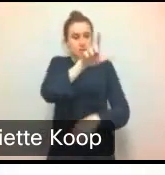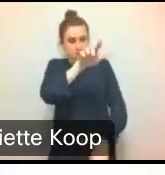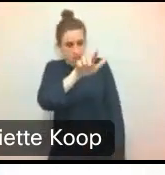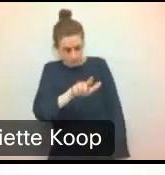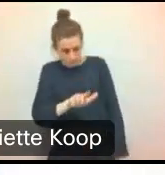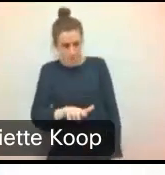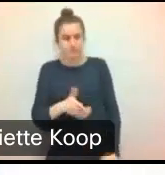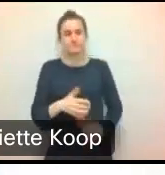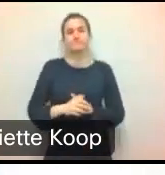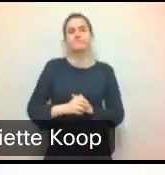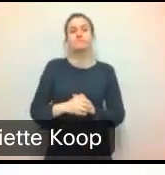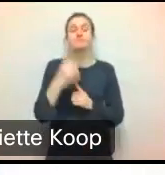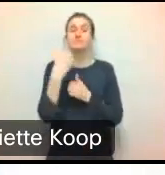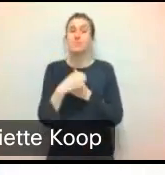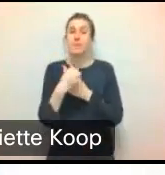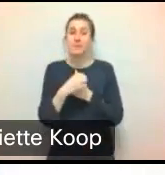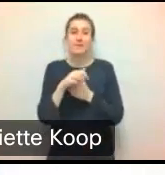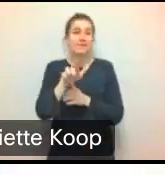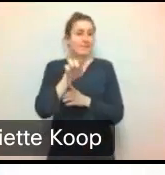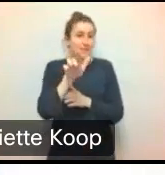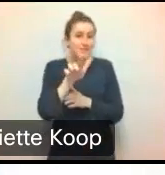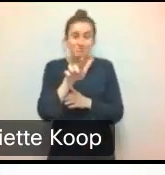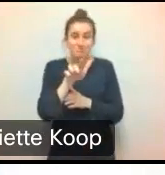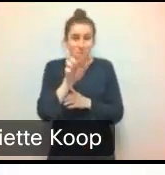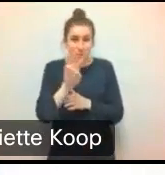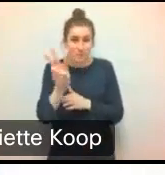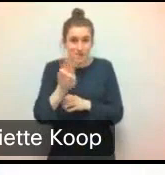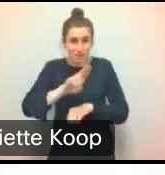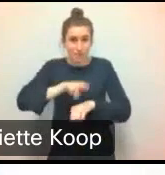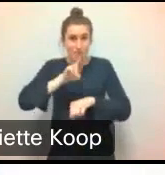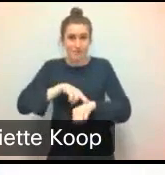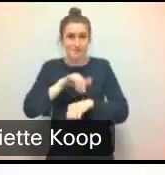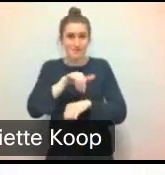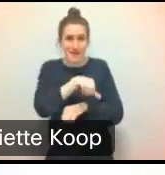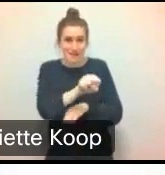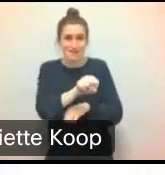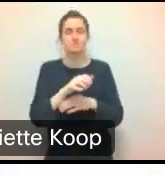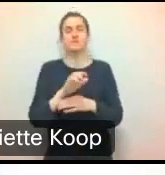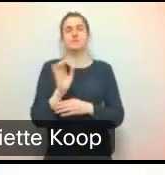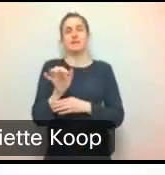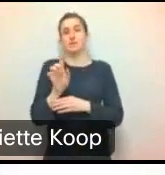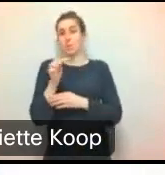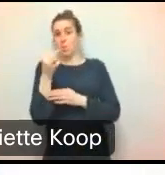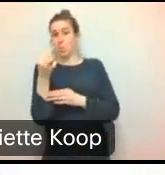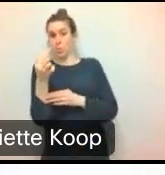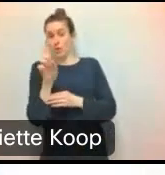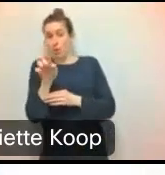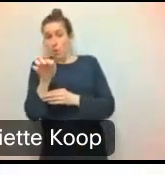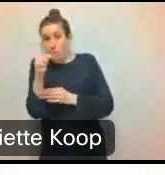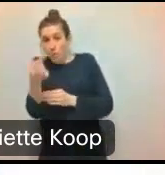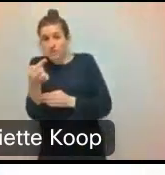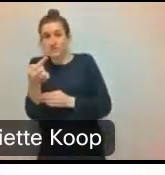remember, still click hyperlinks. I'm not saying don't, but it's not the only way to verify information.